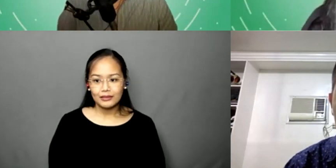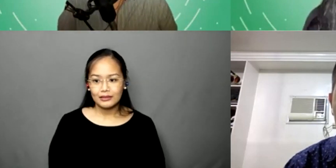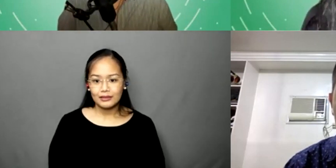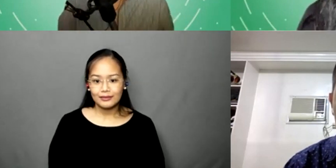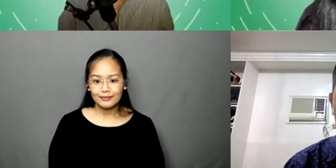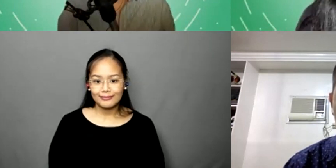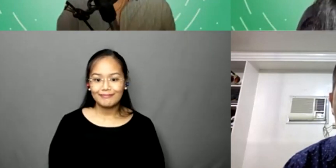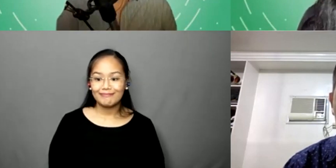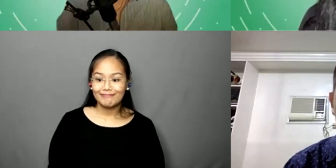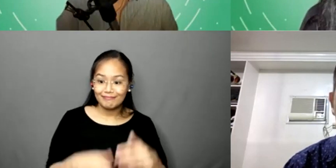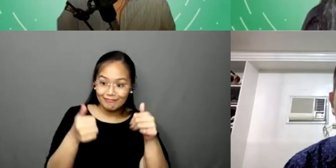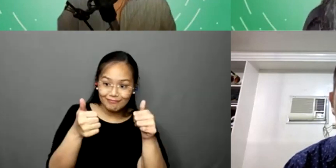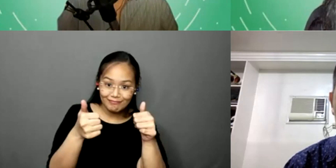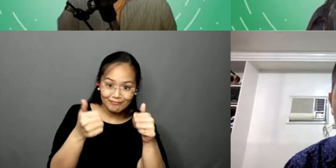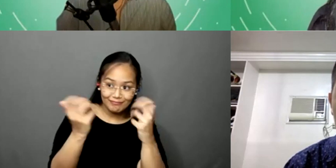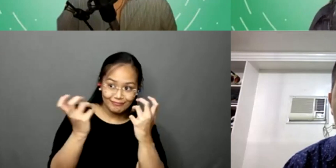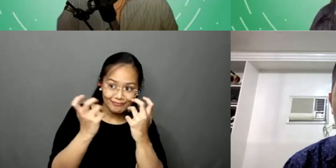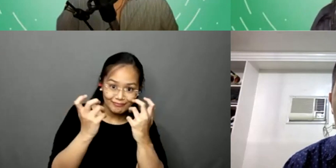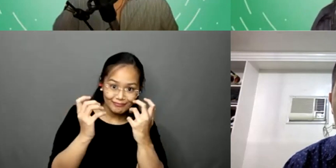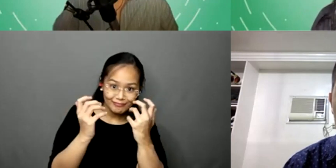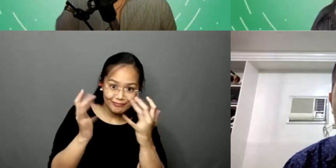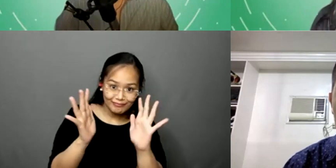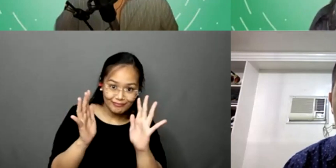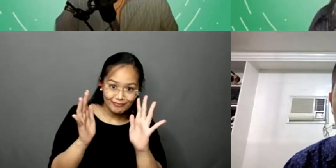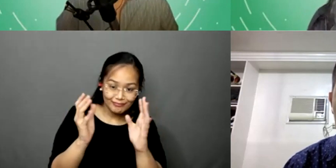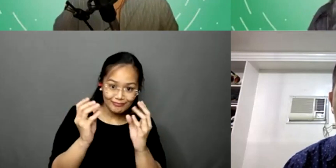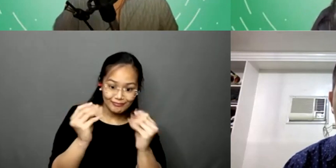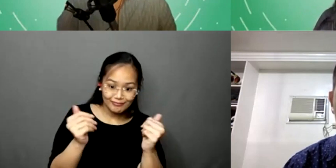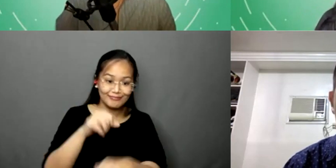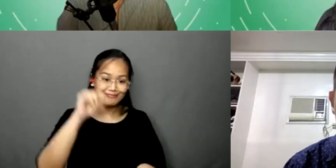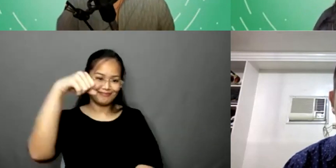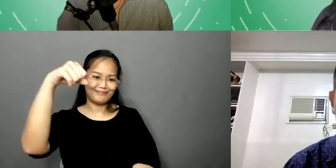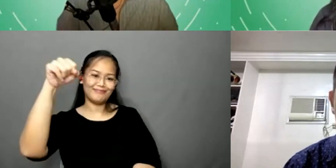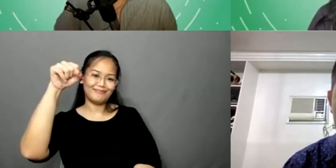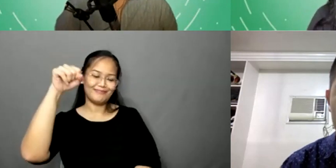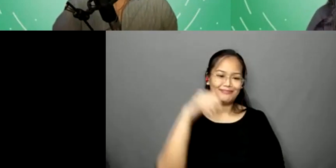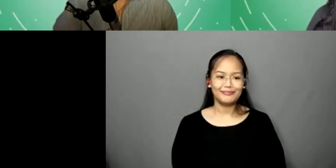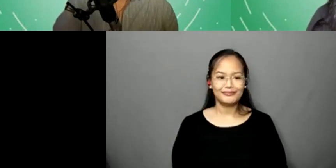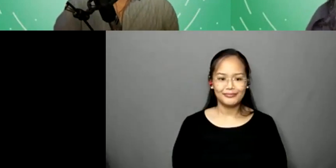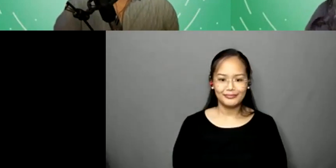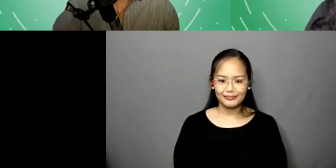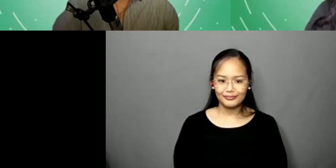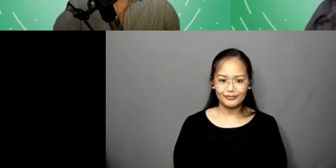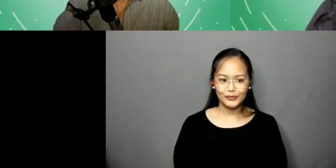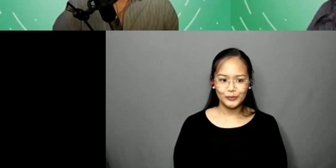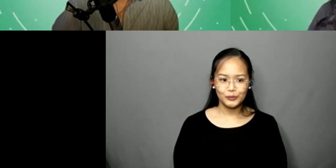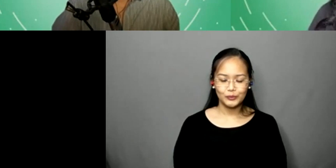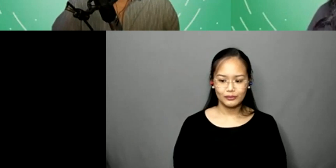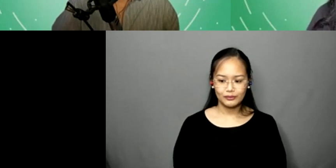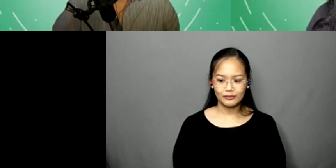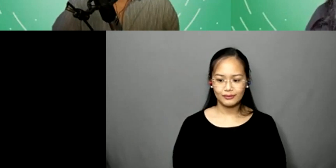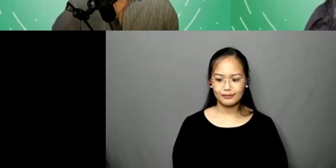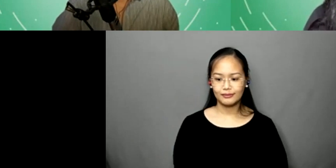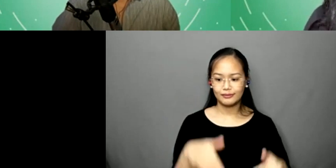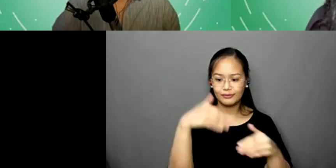Was your question answered, Carlos? Yes. Okay. Thank you very much. Thank you. Okay, our